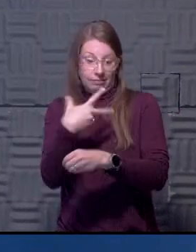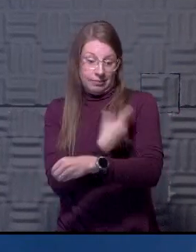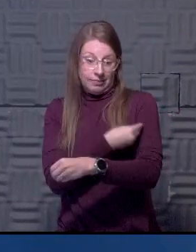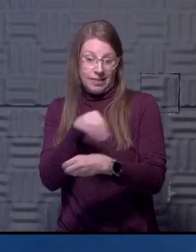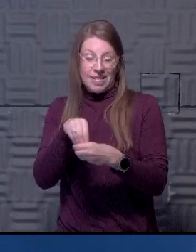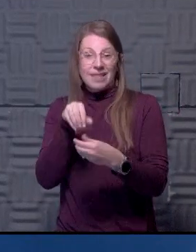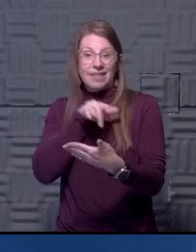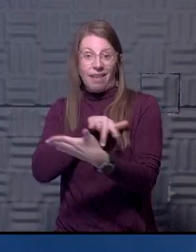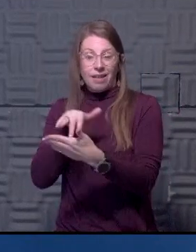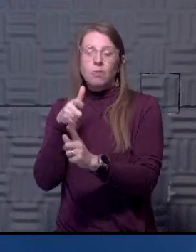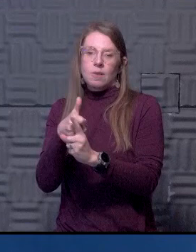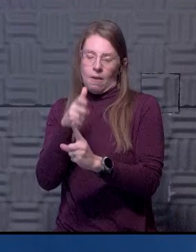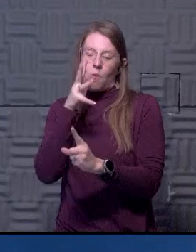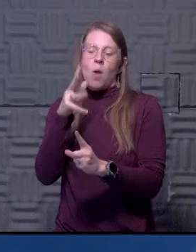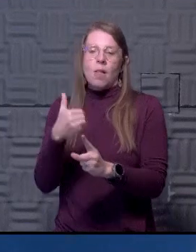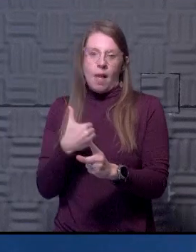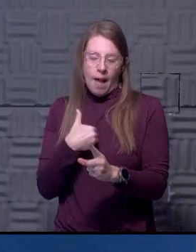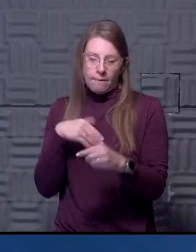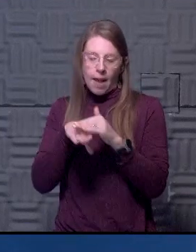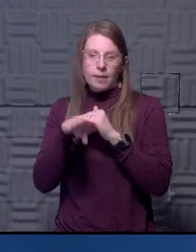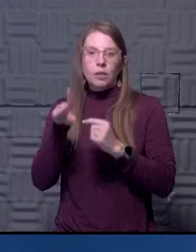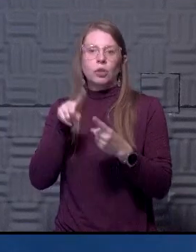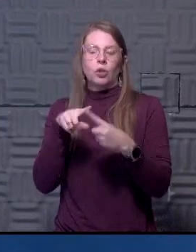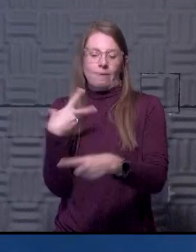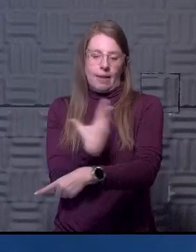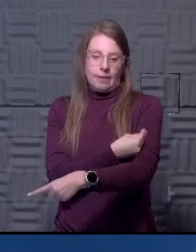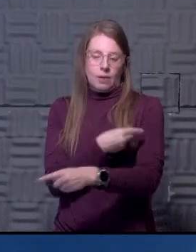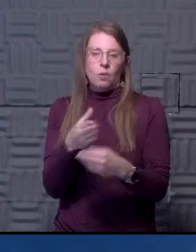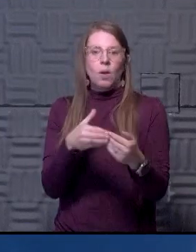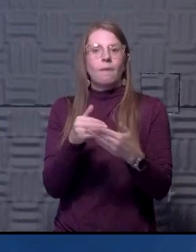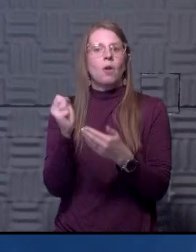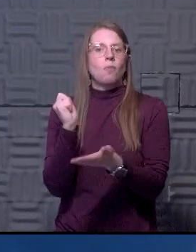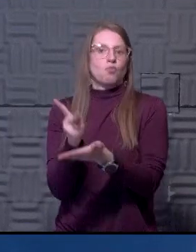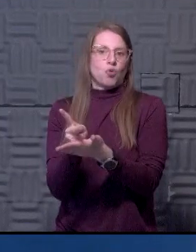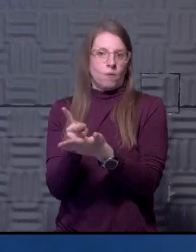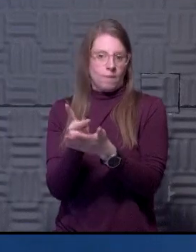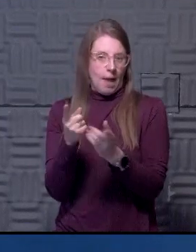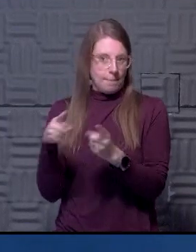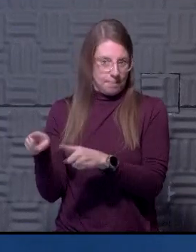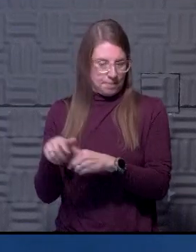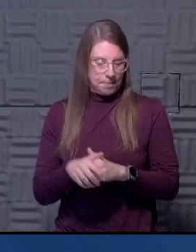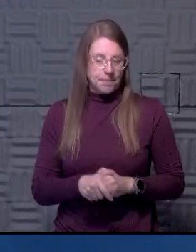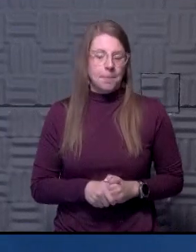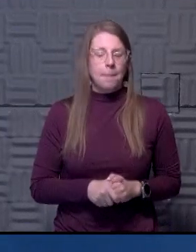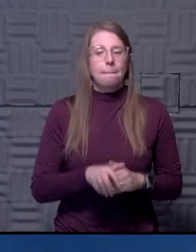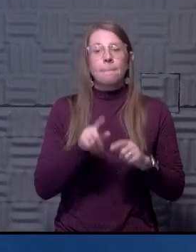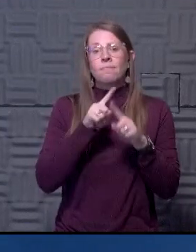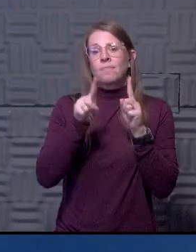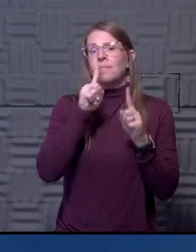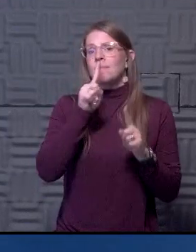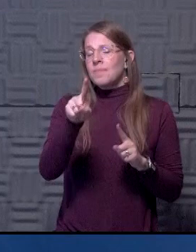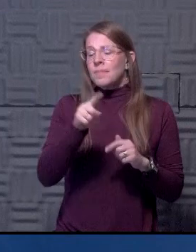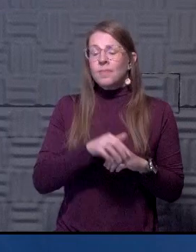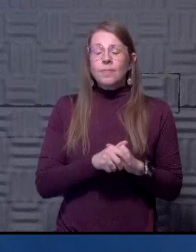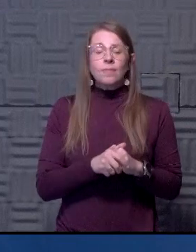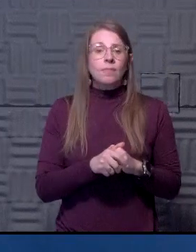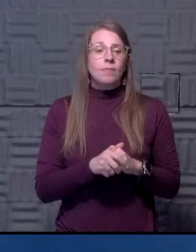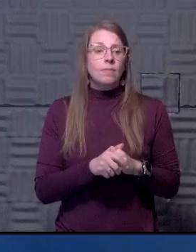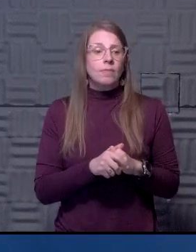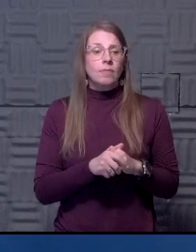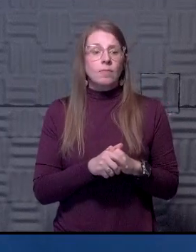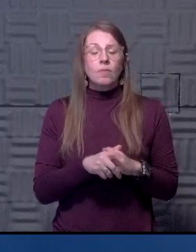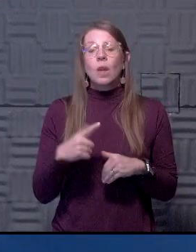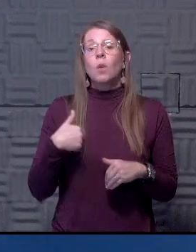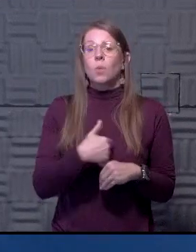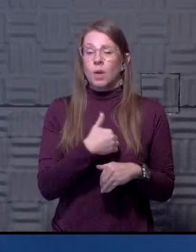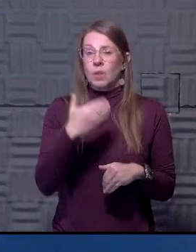have access to the vaccine once it's approved. But ultimately, we know